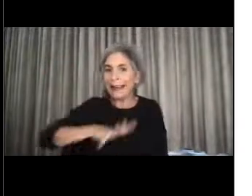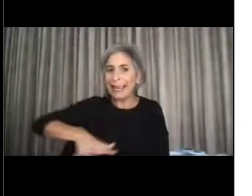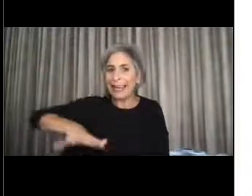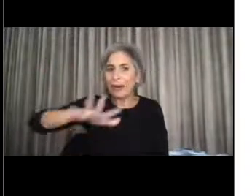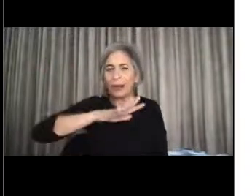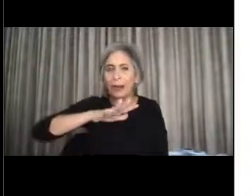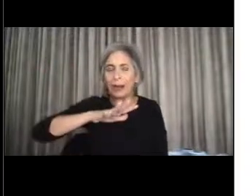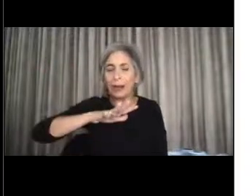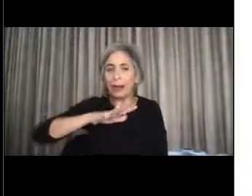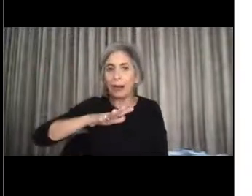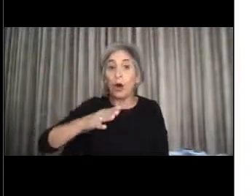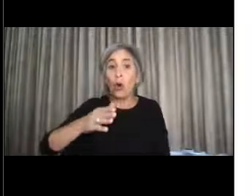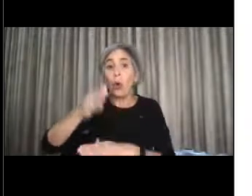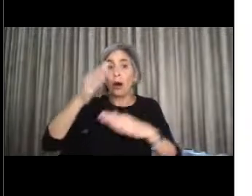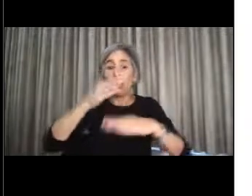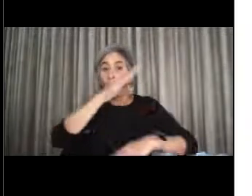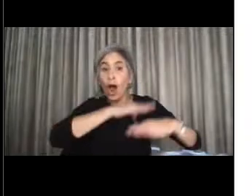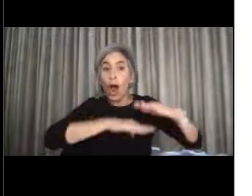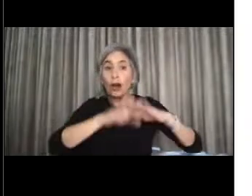open canopy structure.